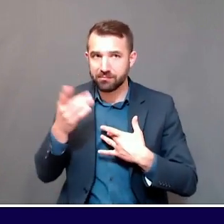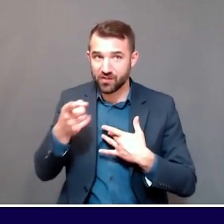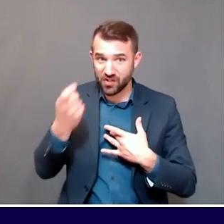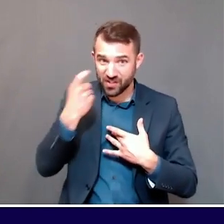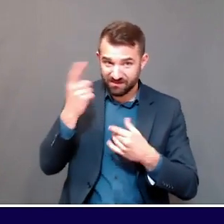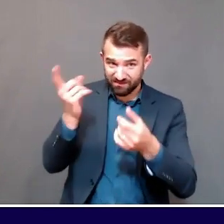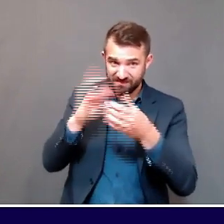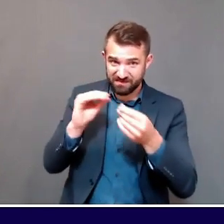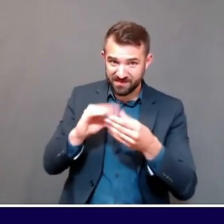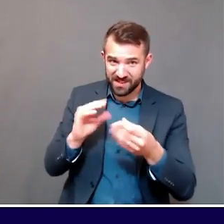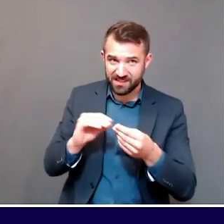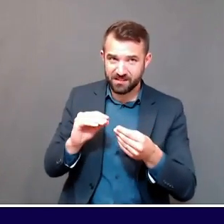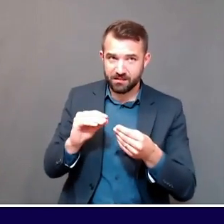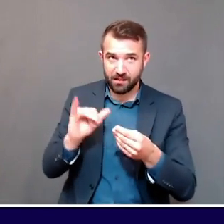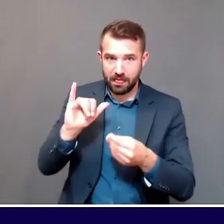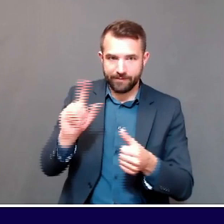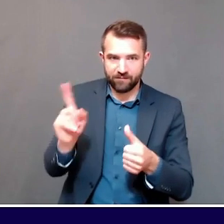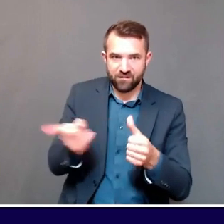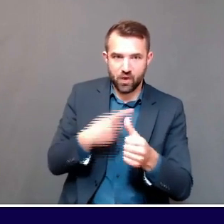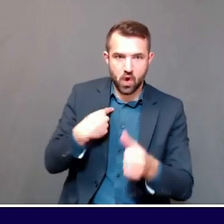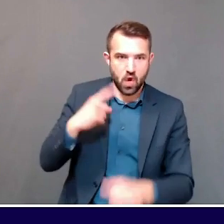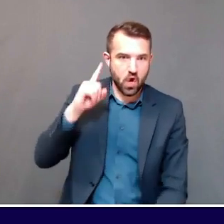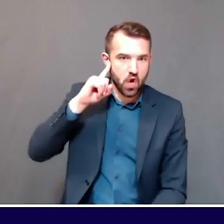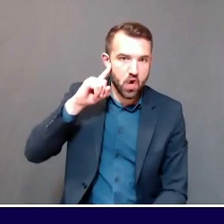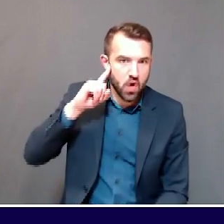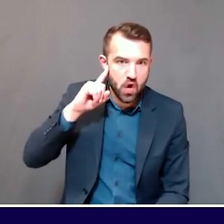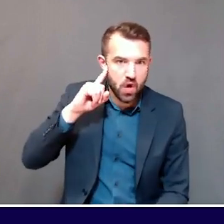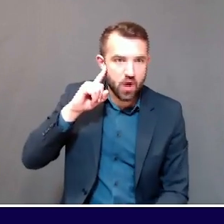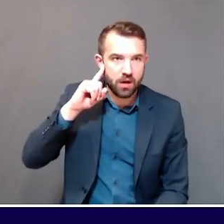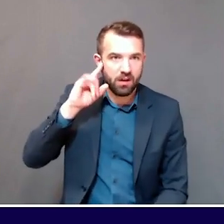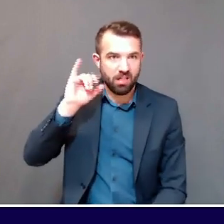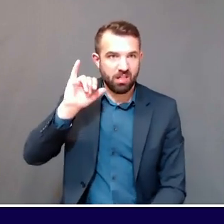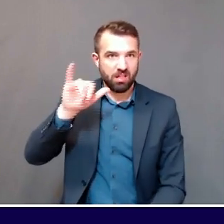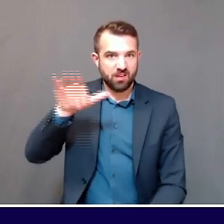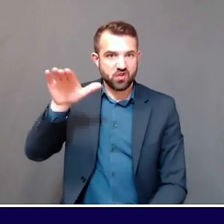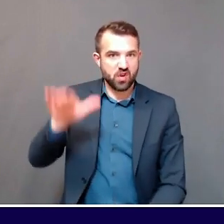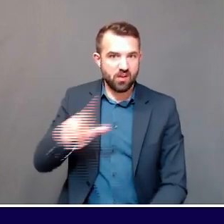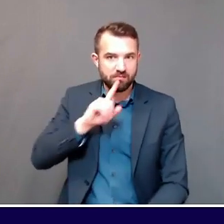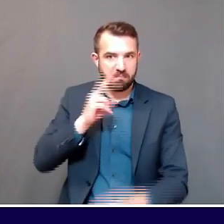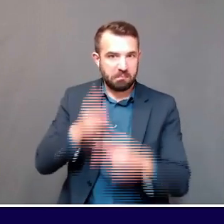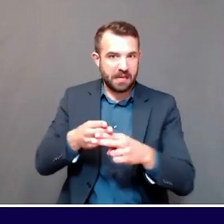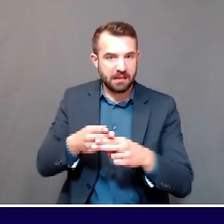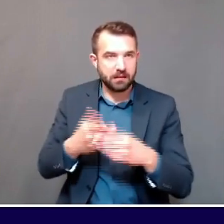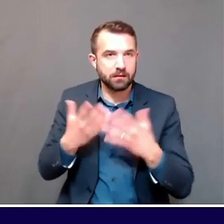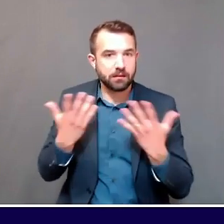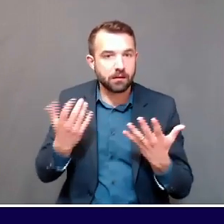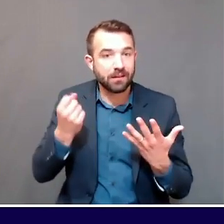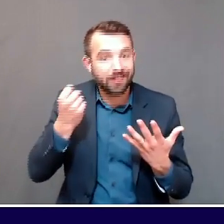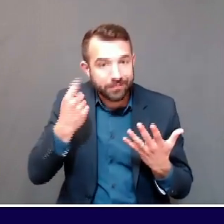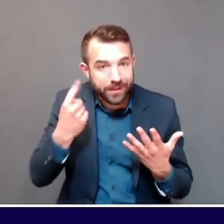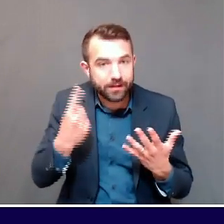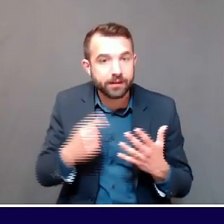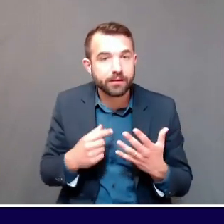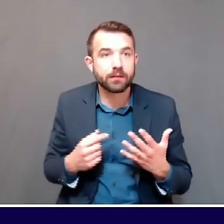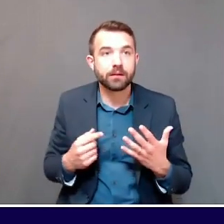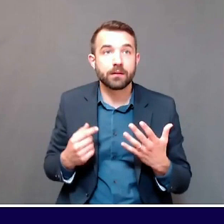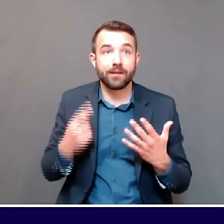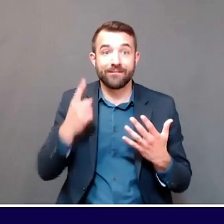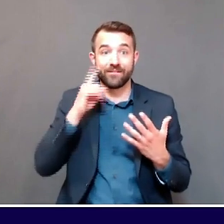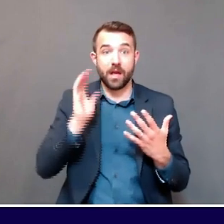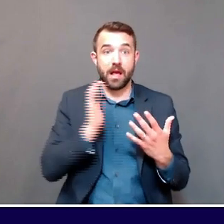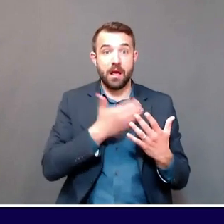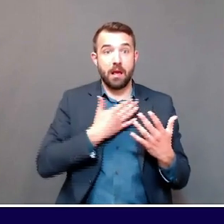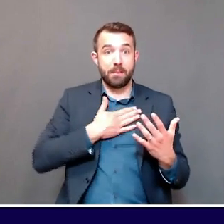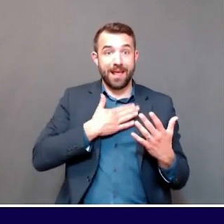have any further information about the child that you just mentioned, but as it relates to children in Maine, there have not been